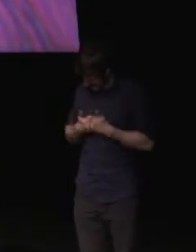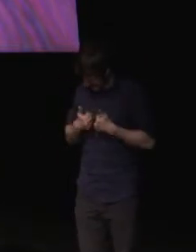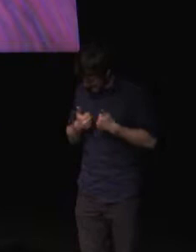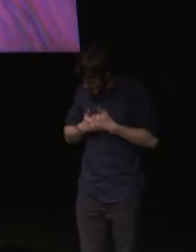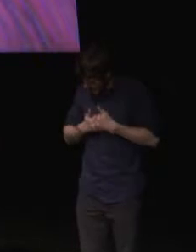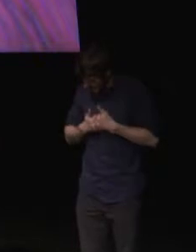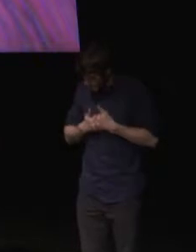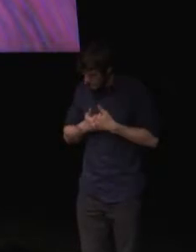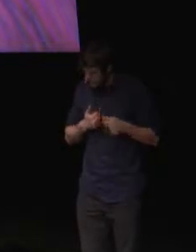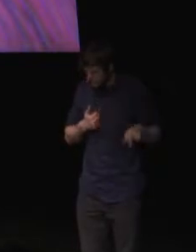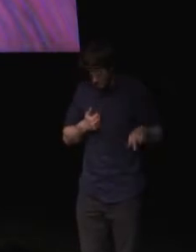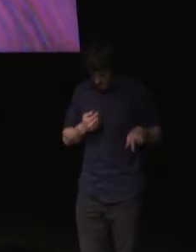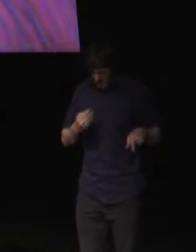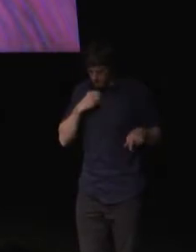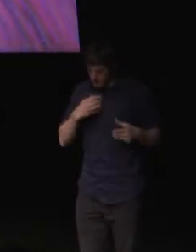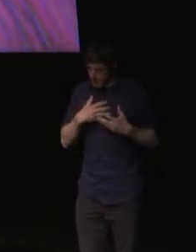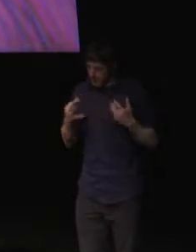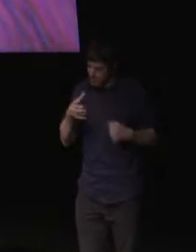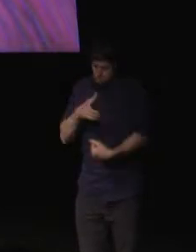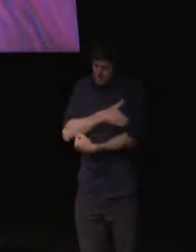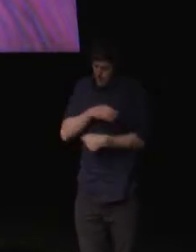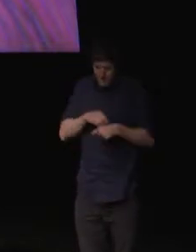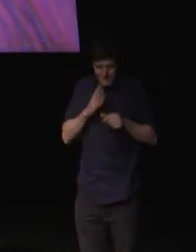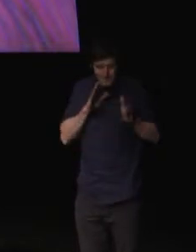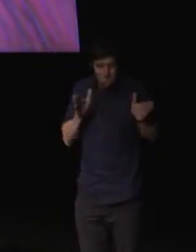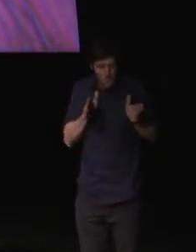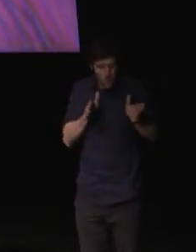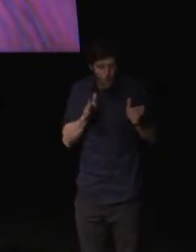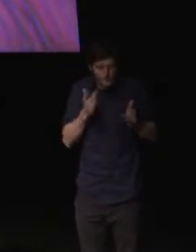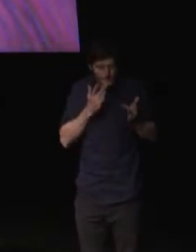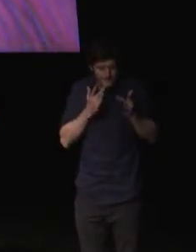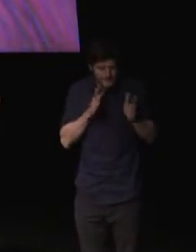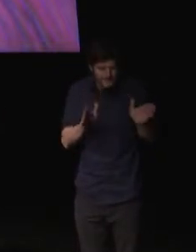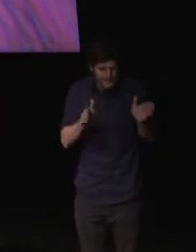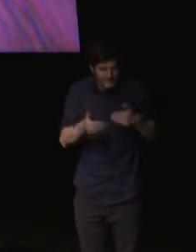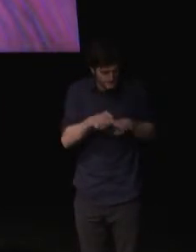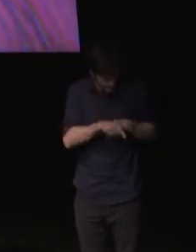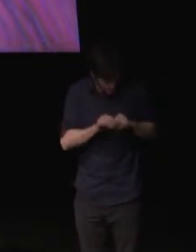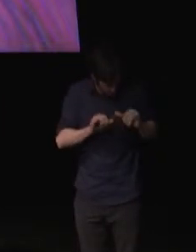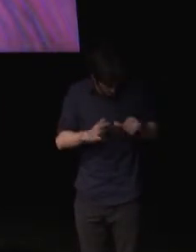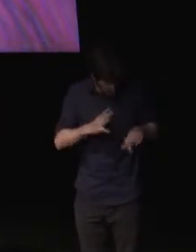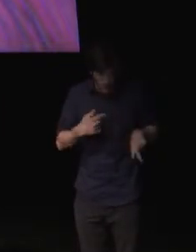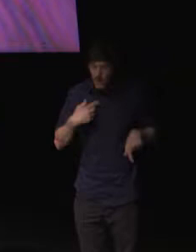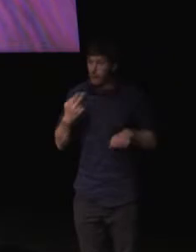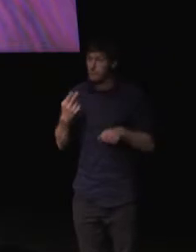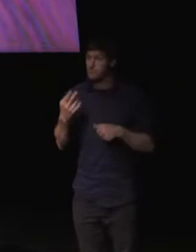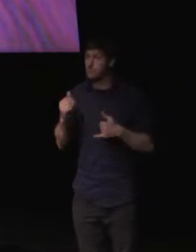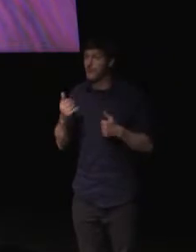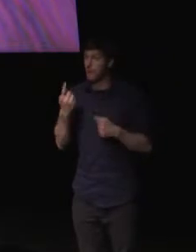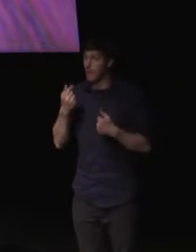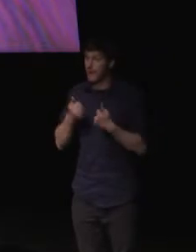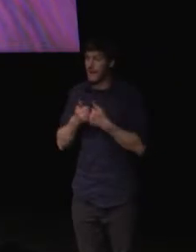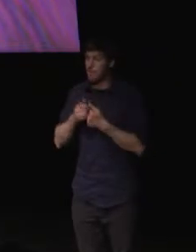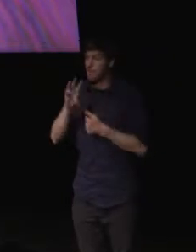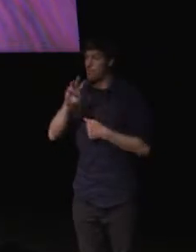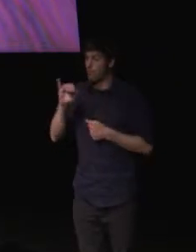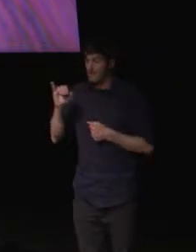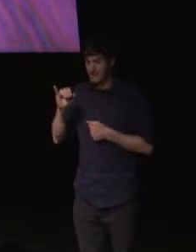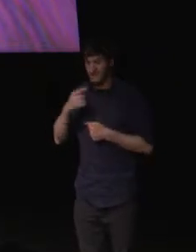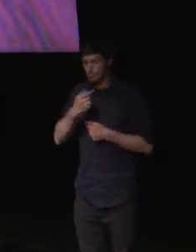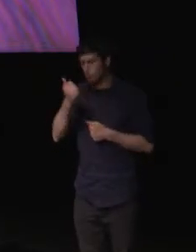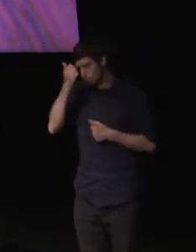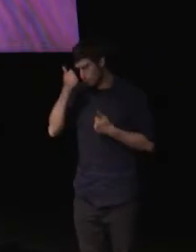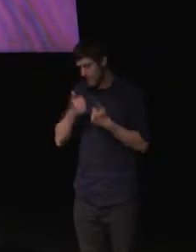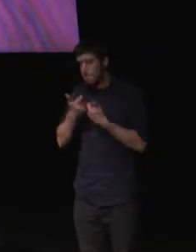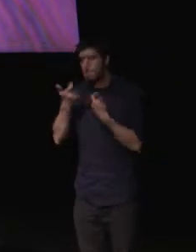a lot in a small space. And so I started working with the Wii, this stupid game, Big Brain Academy. Has anybody played this in